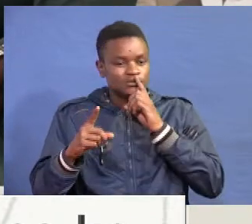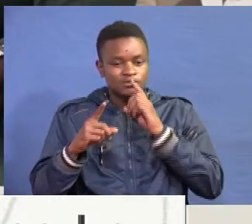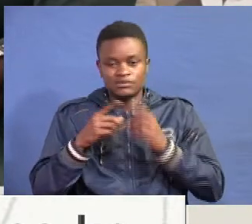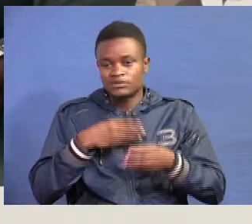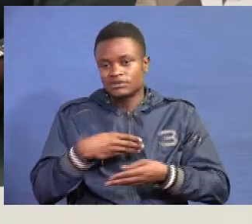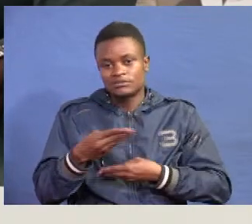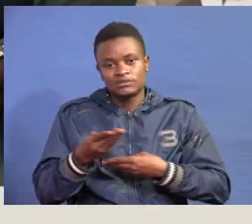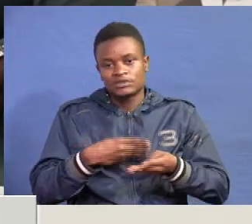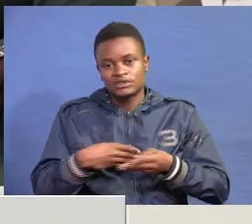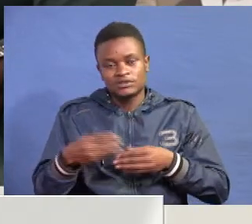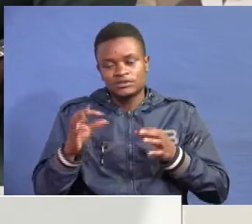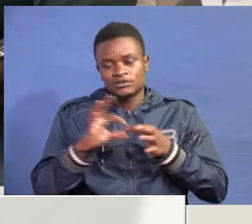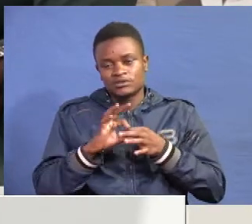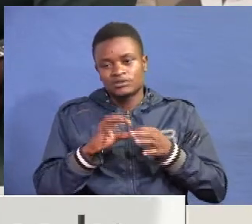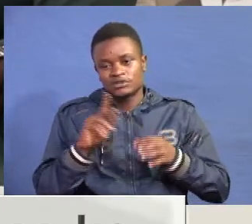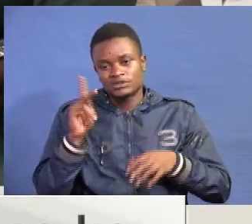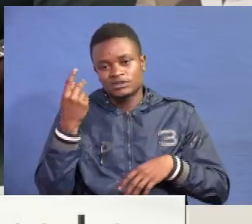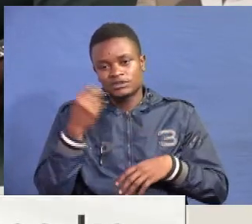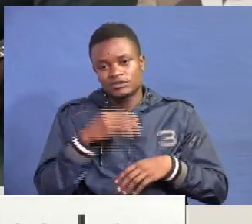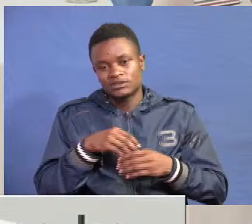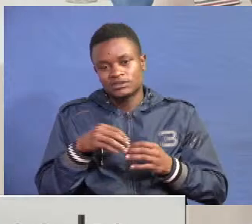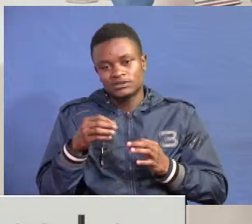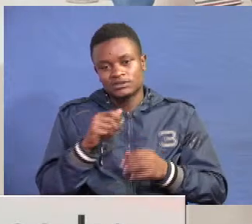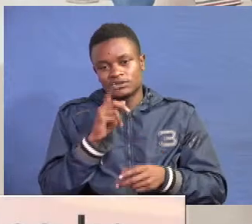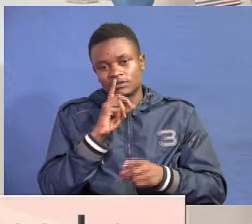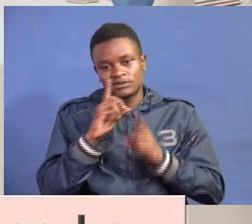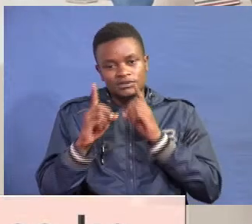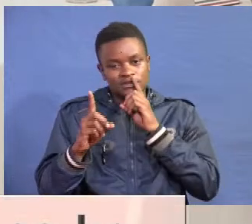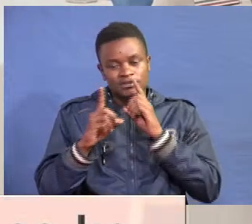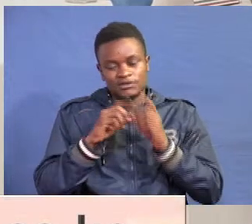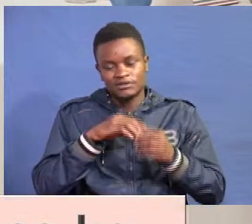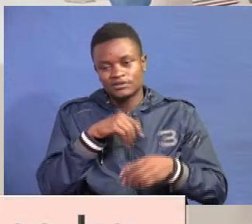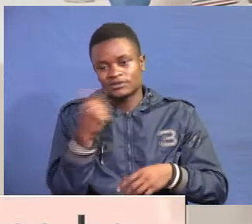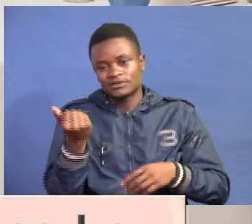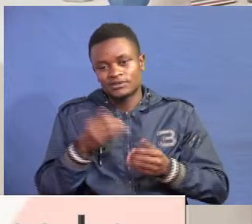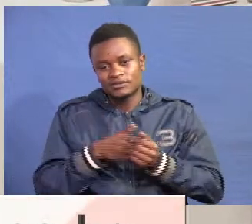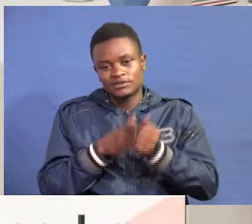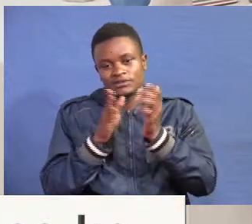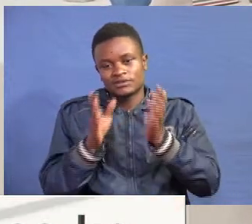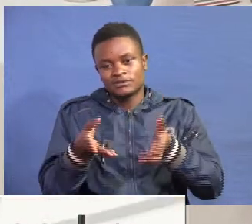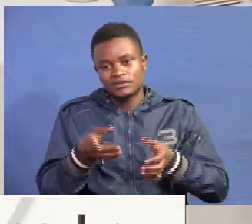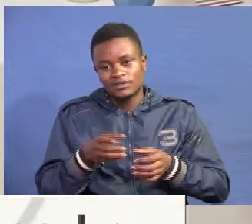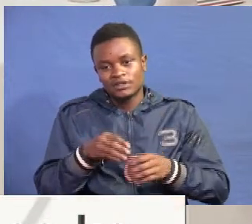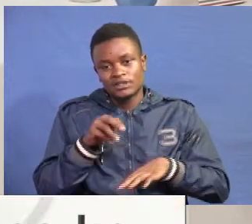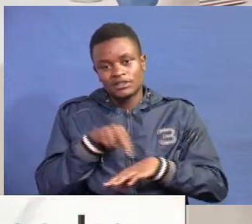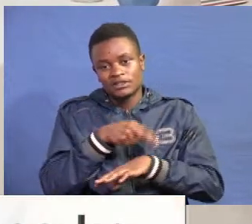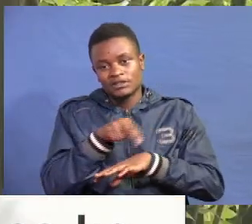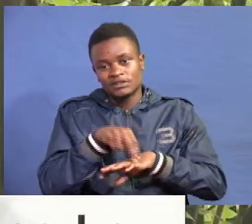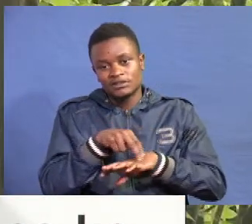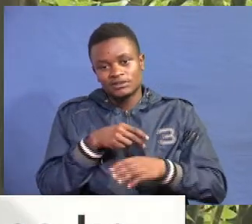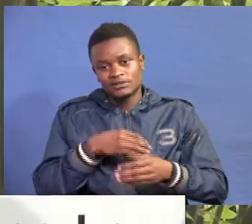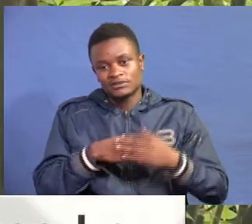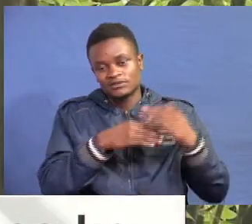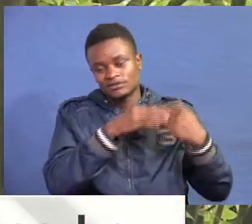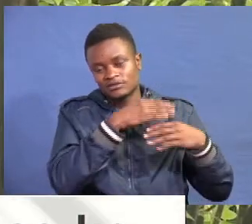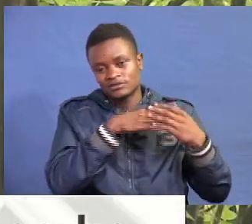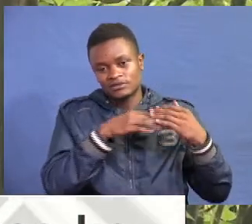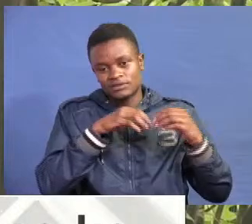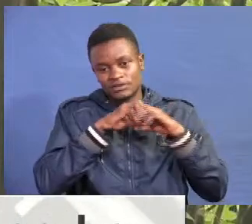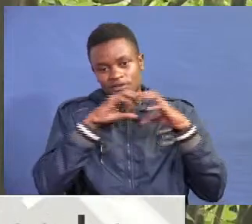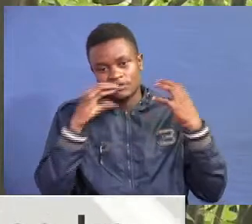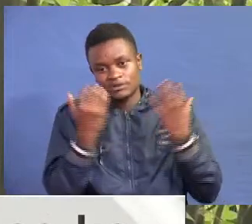Kenya. Other discussions were held with the leaders of Exim Bank and the International Development Finance Corporation. I will be